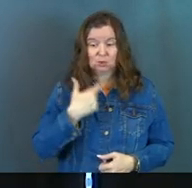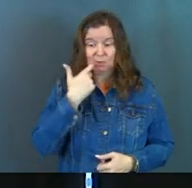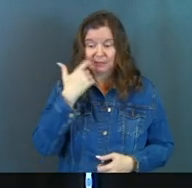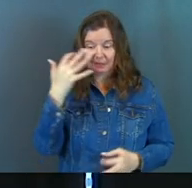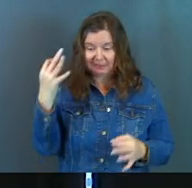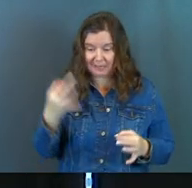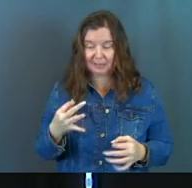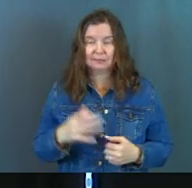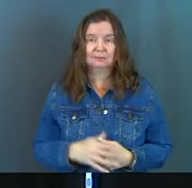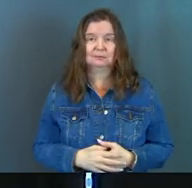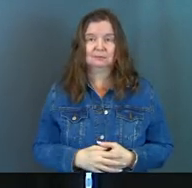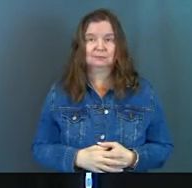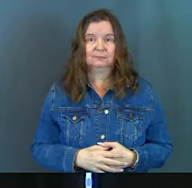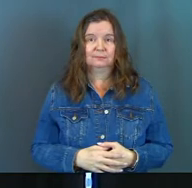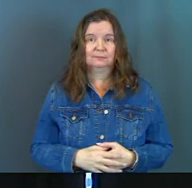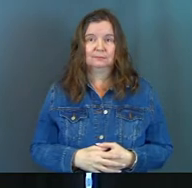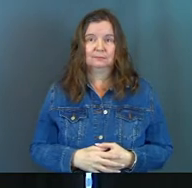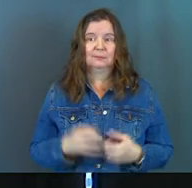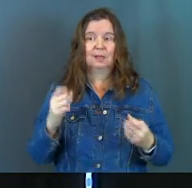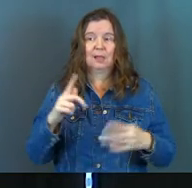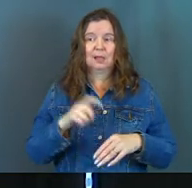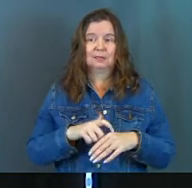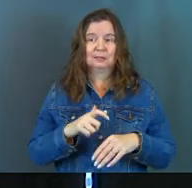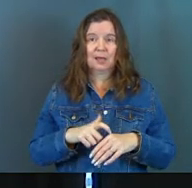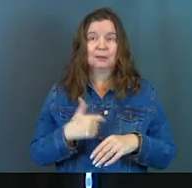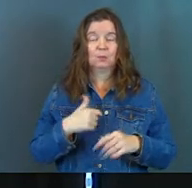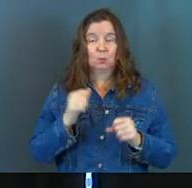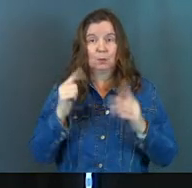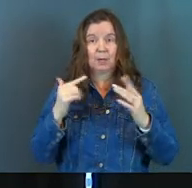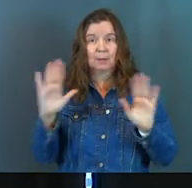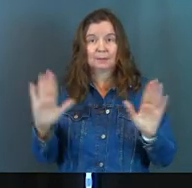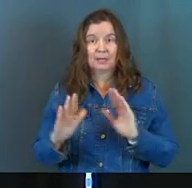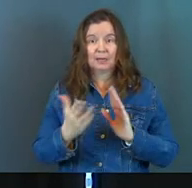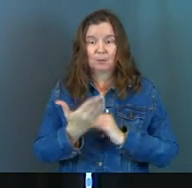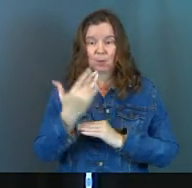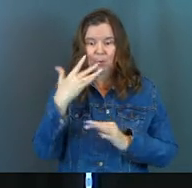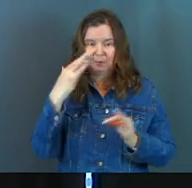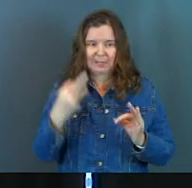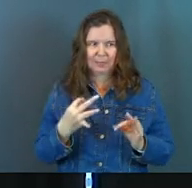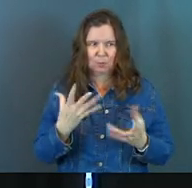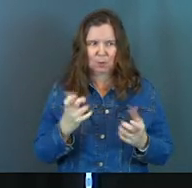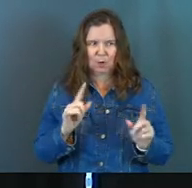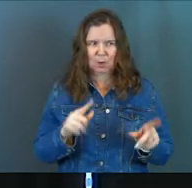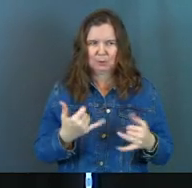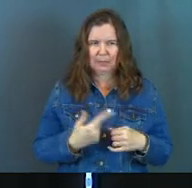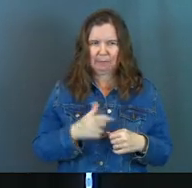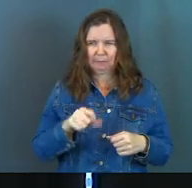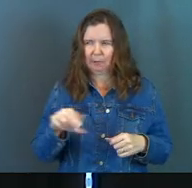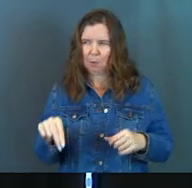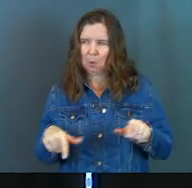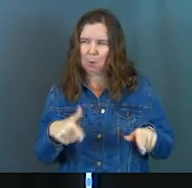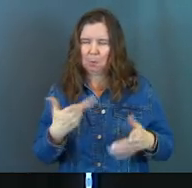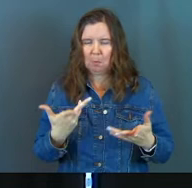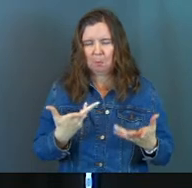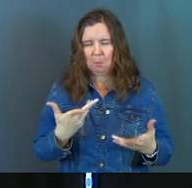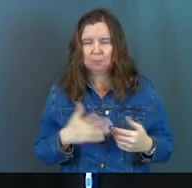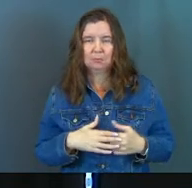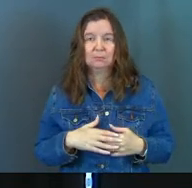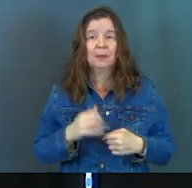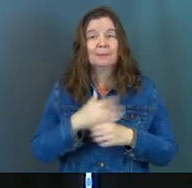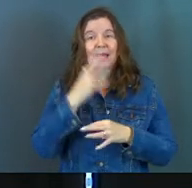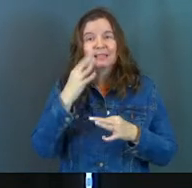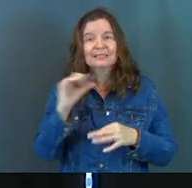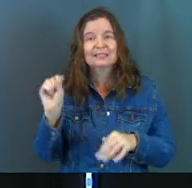just decided it. A lot of times we wake up on Sunday morning and we decide if we're going today. Make the